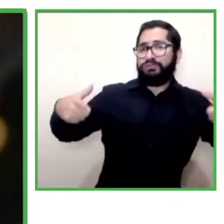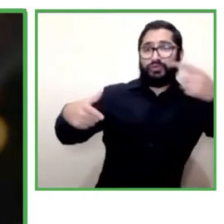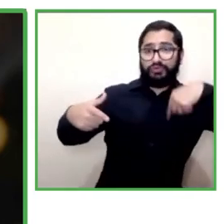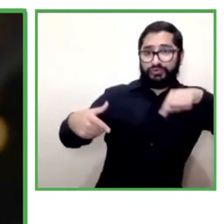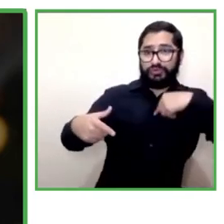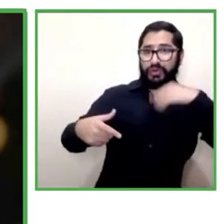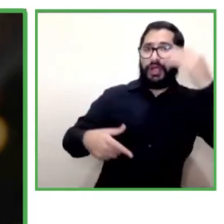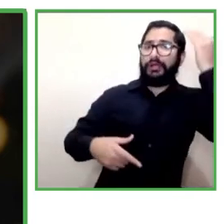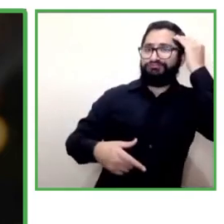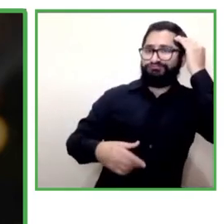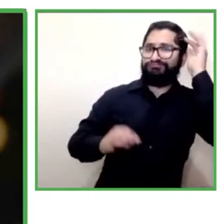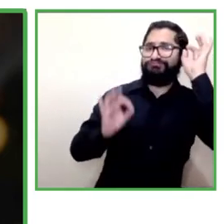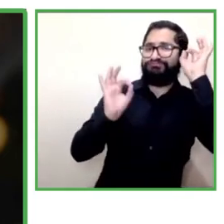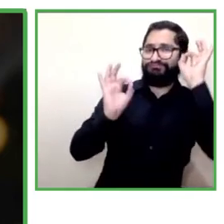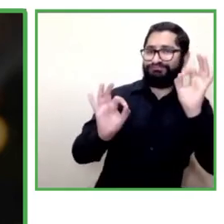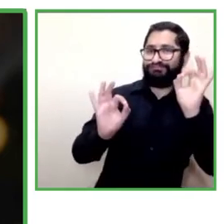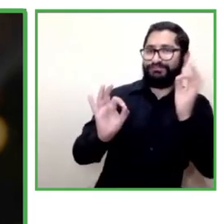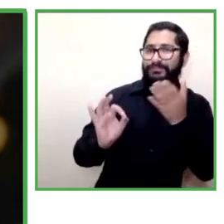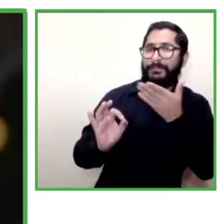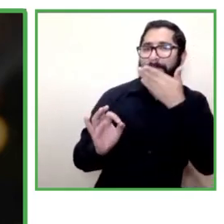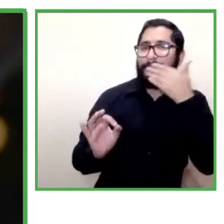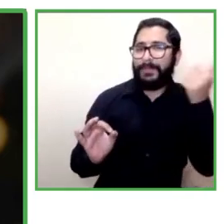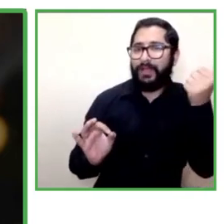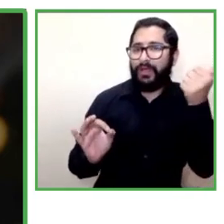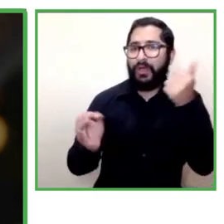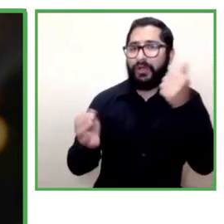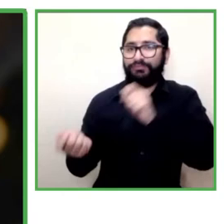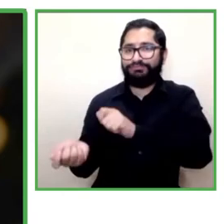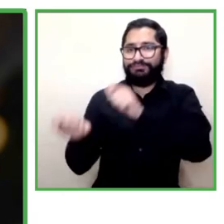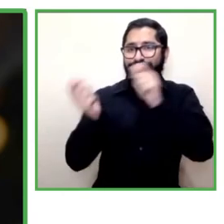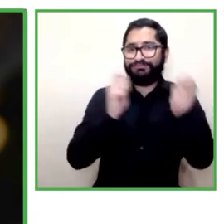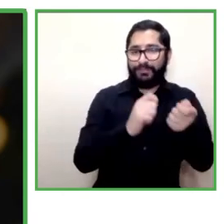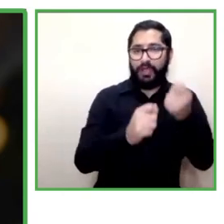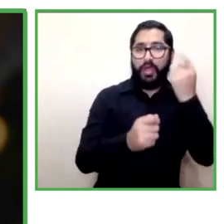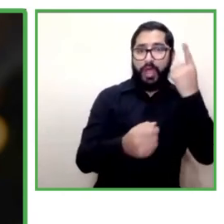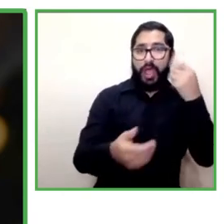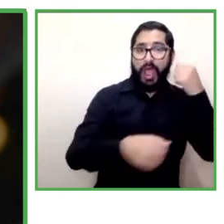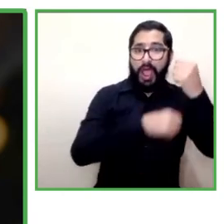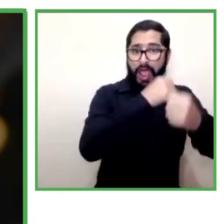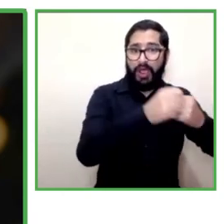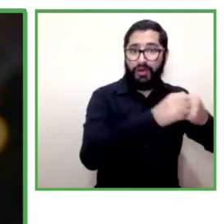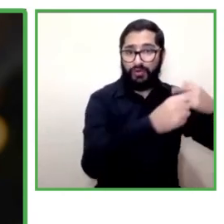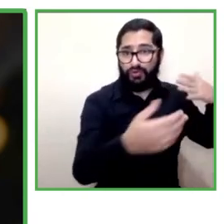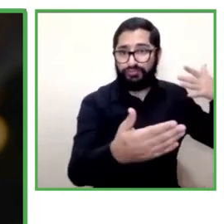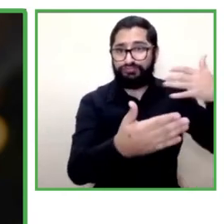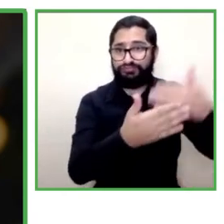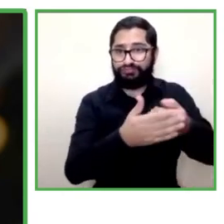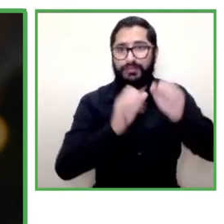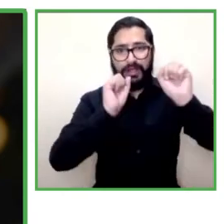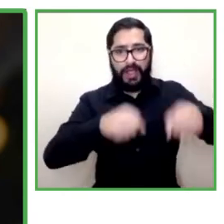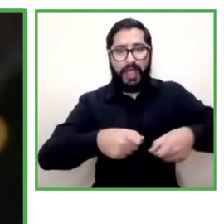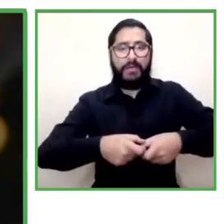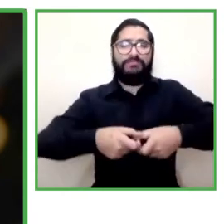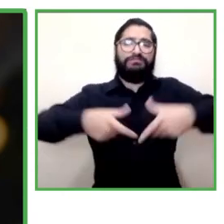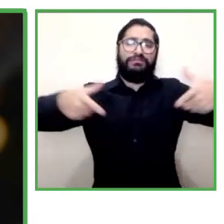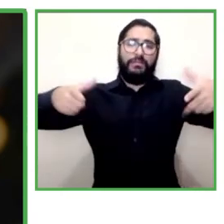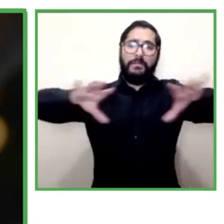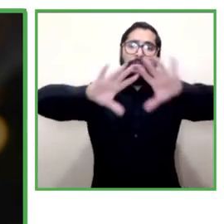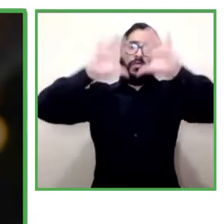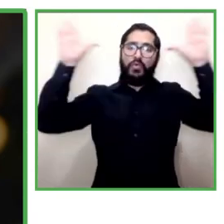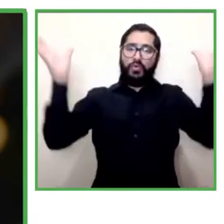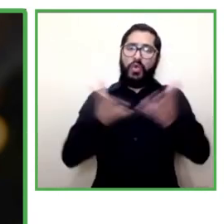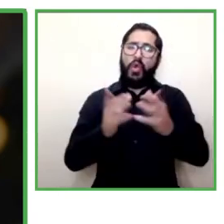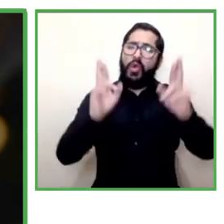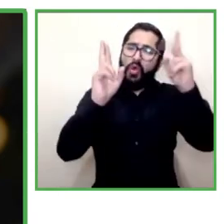growing globally. So we plan to reach 1,000 venues in 2 years, starting from